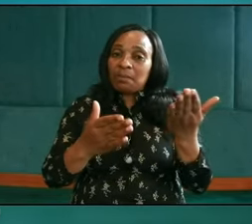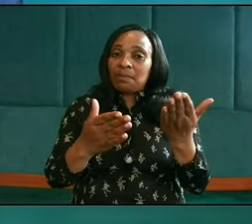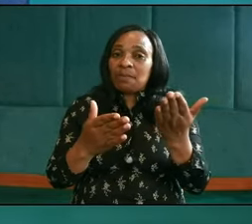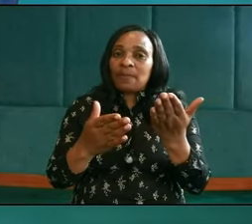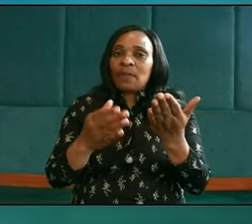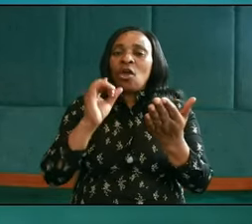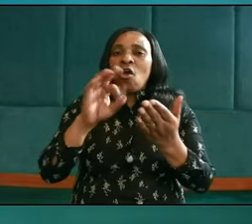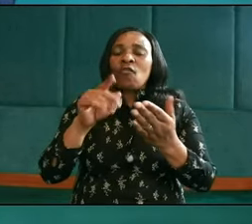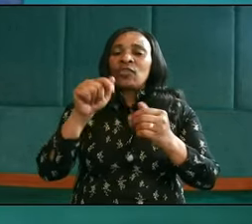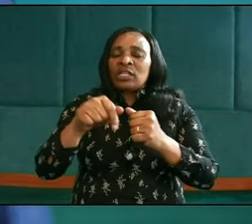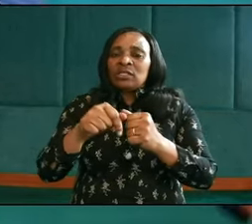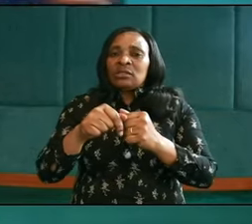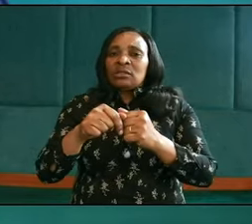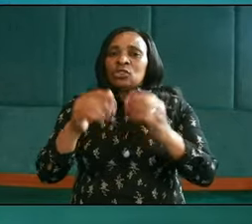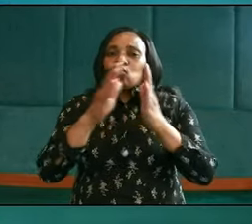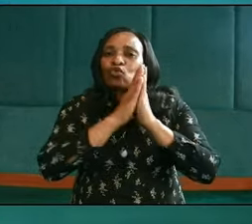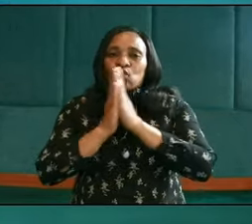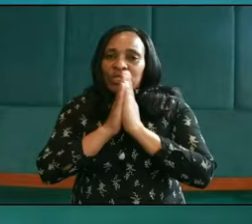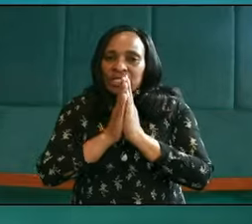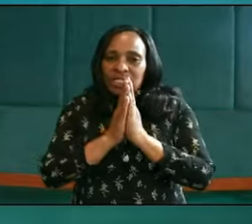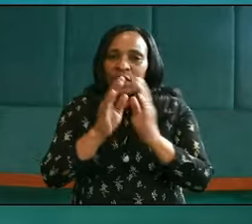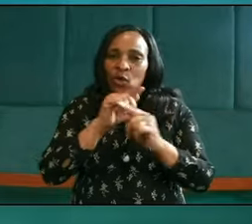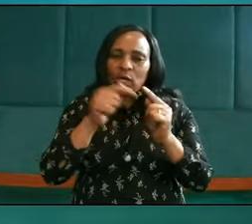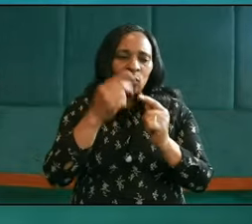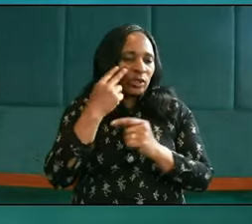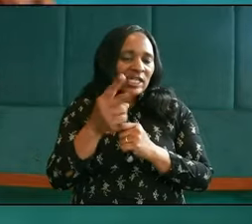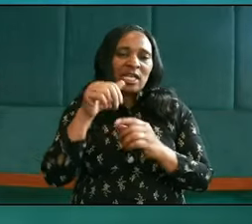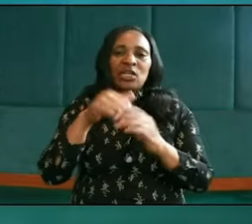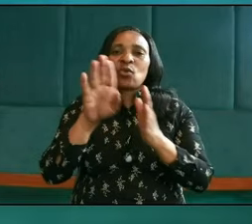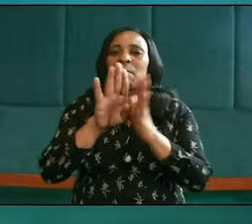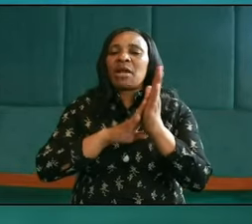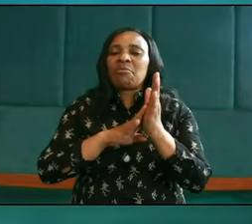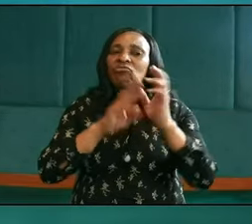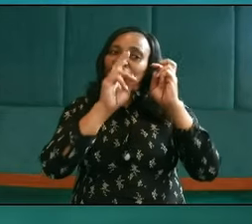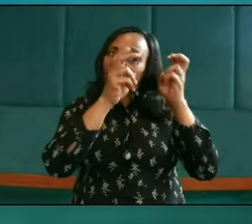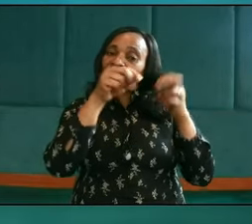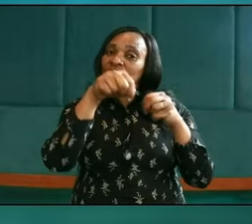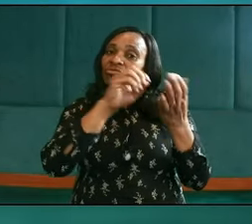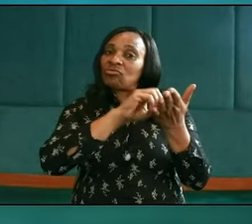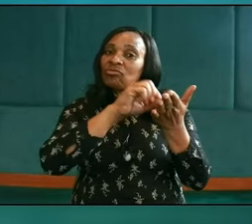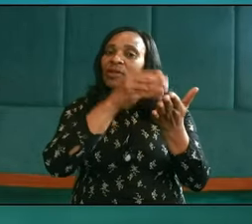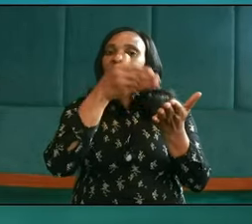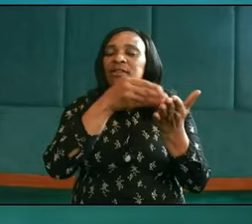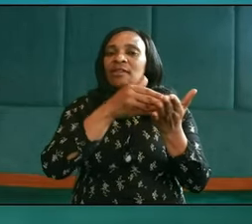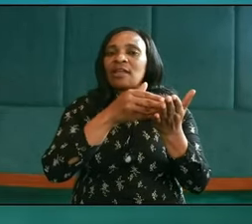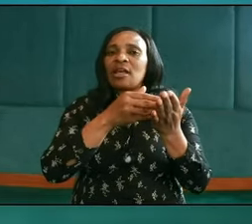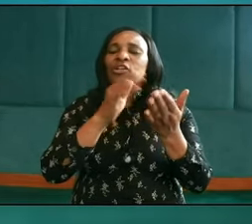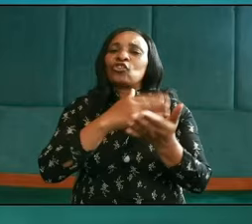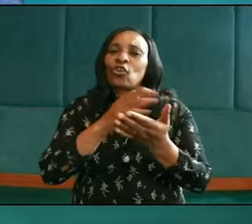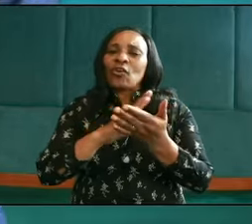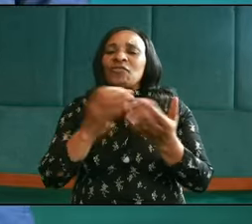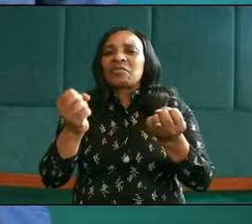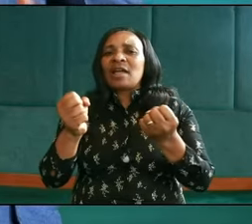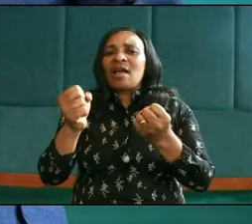of degrees. When you look at your Bible, you may find those titles written up there. Song of degrees, song